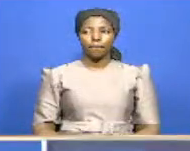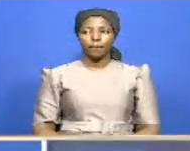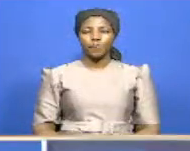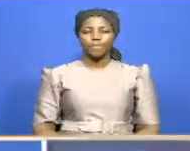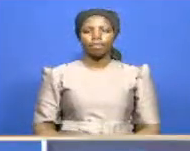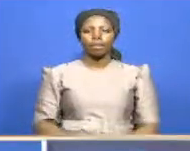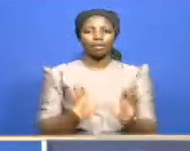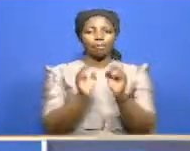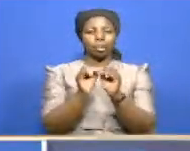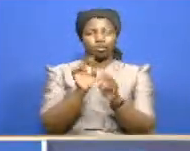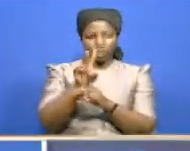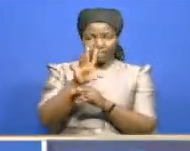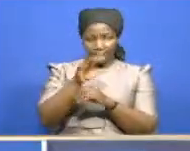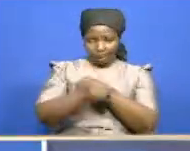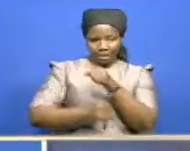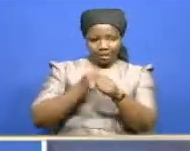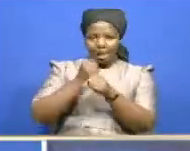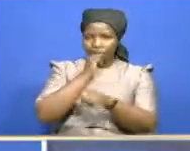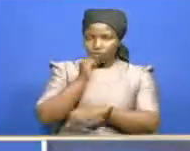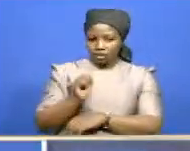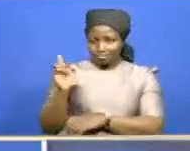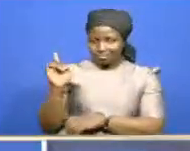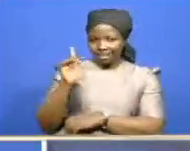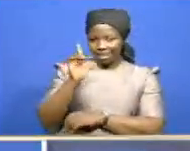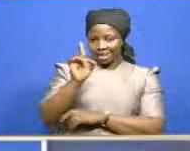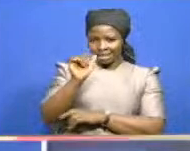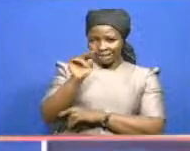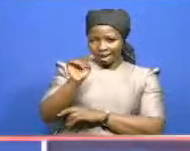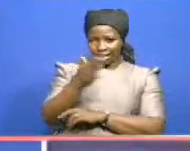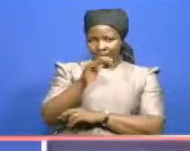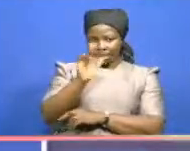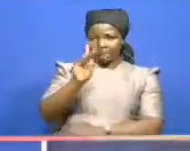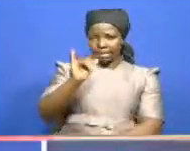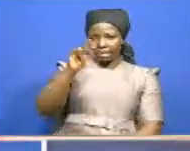Meet 25-year-old Dan Kipkoech.